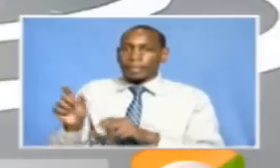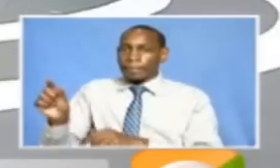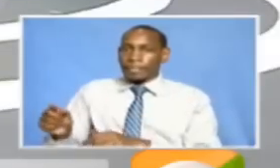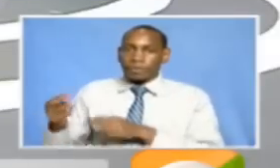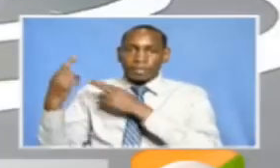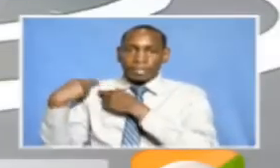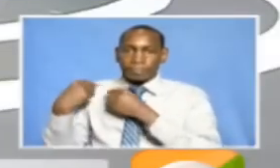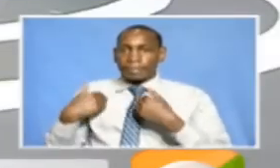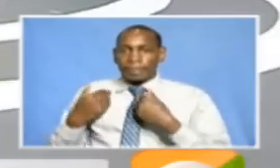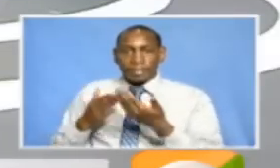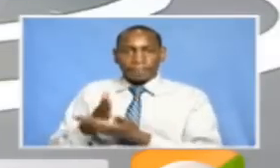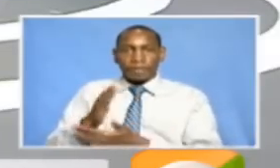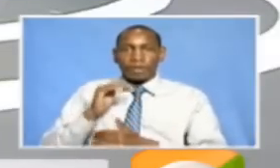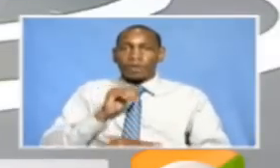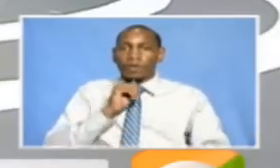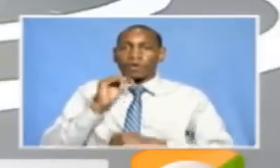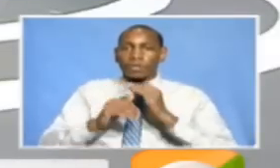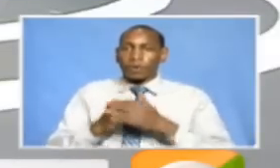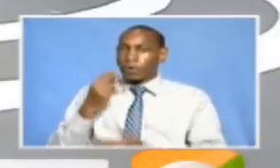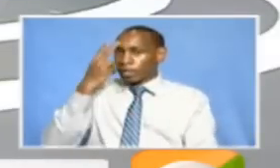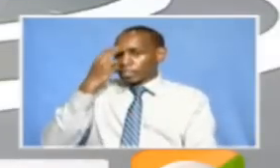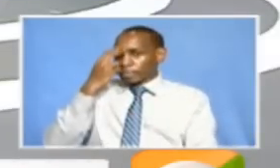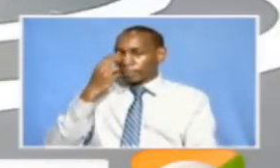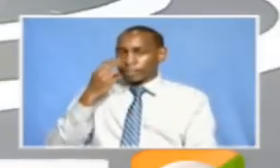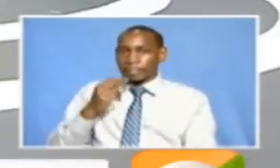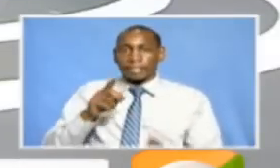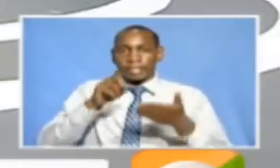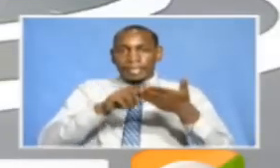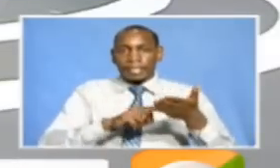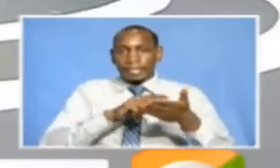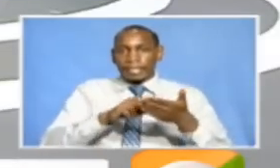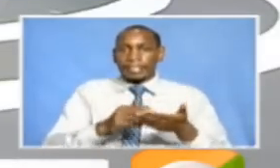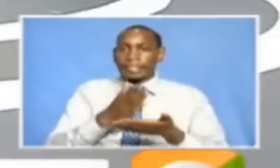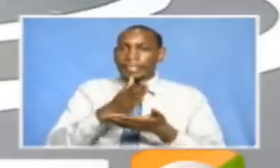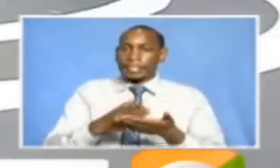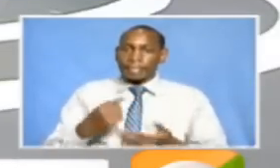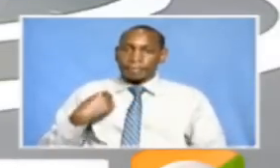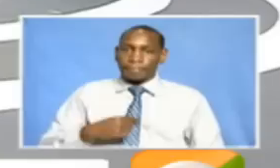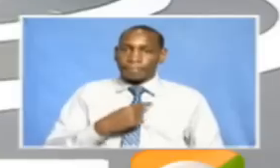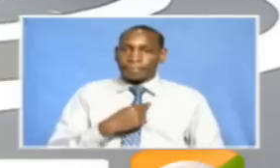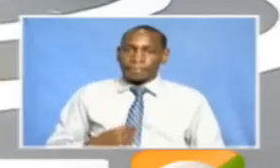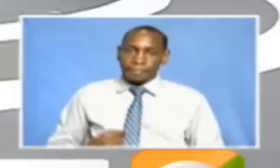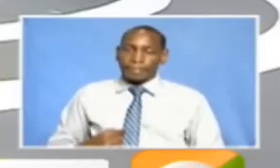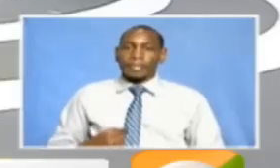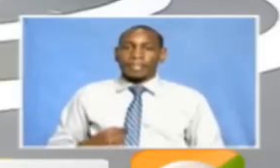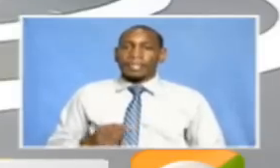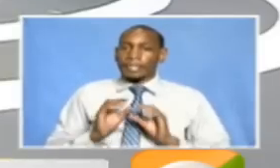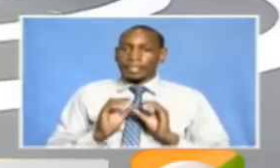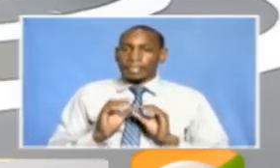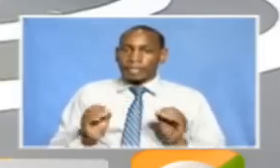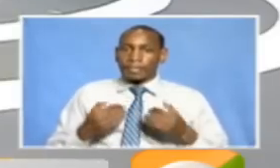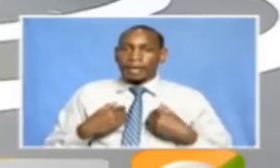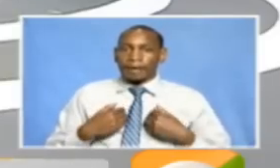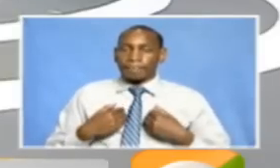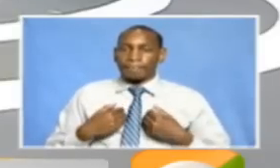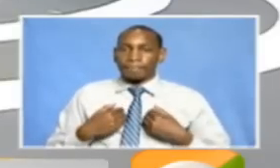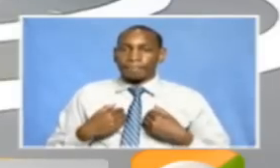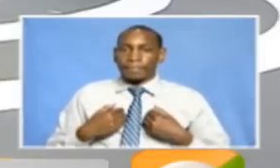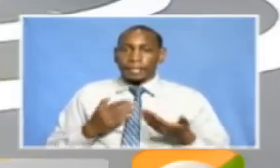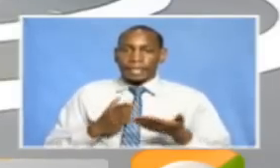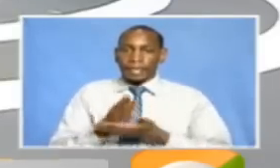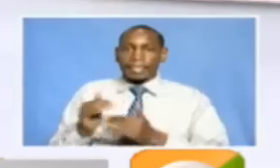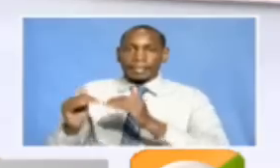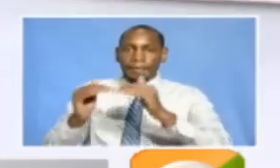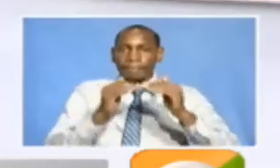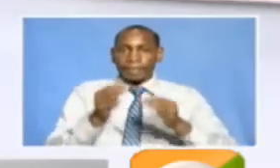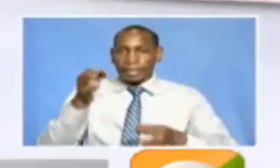have rights. Remember that not all suspects are guilty, some are innocent, and so they have a right to a fair trial, just like everyone else. And so for